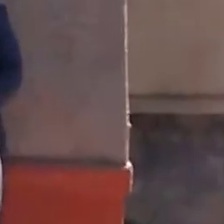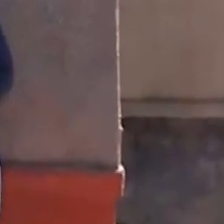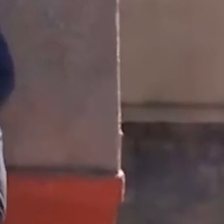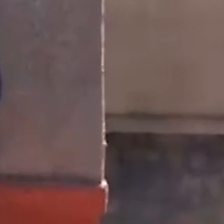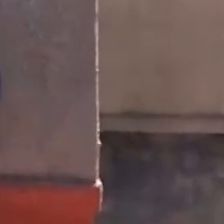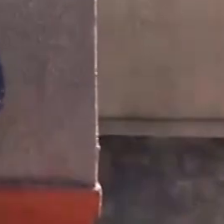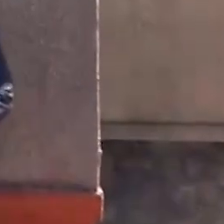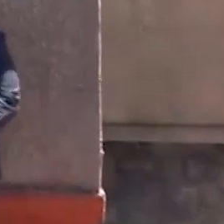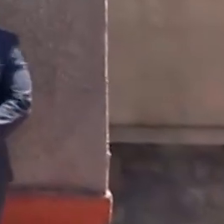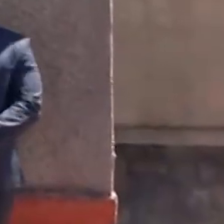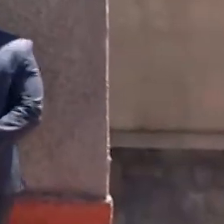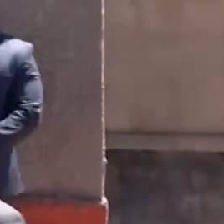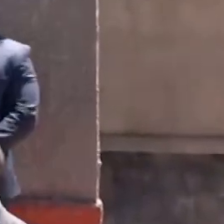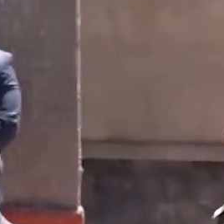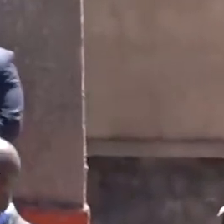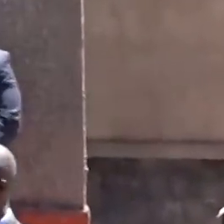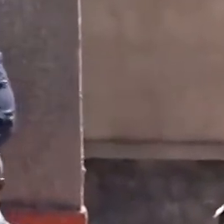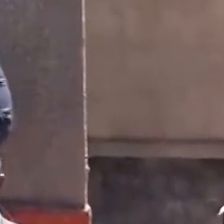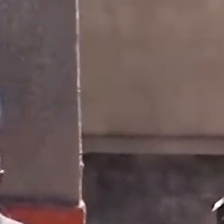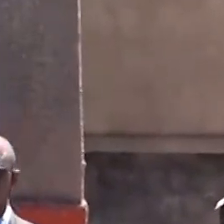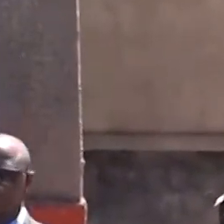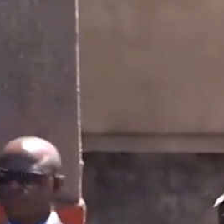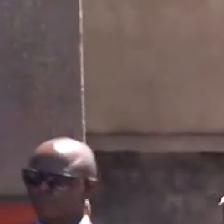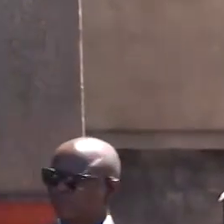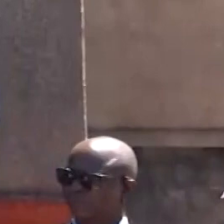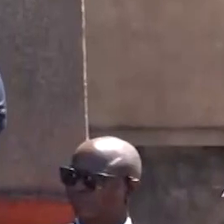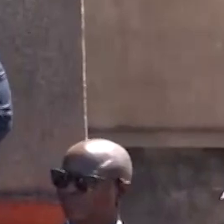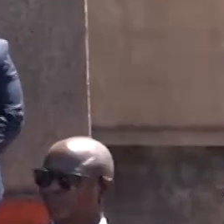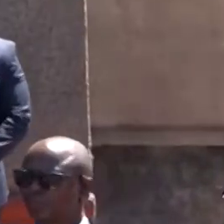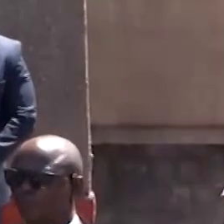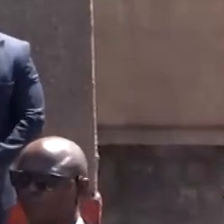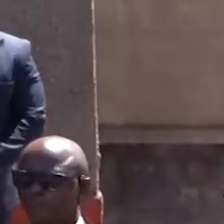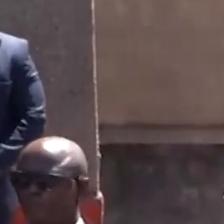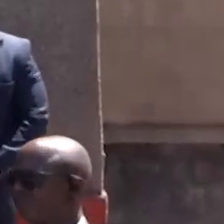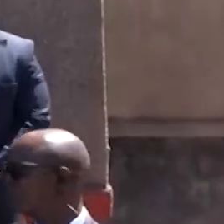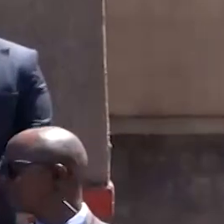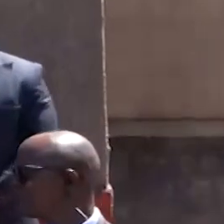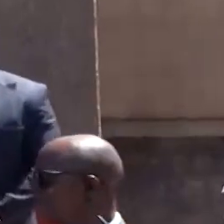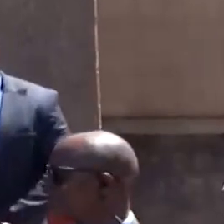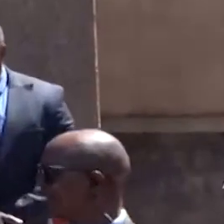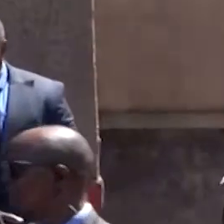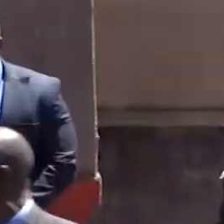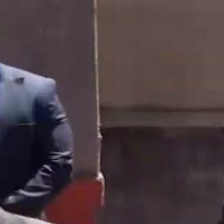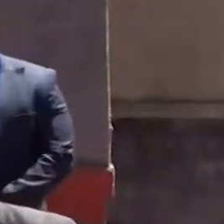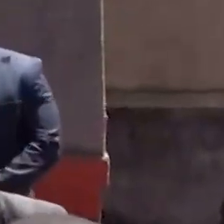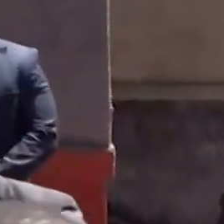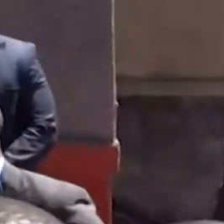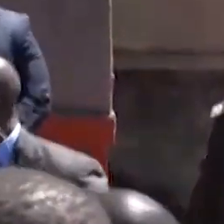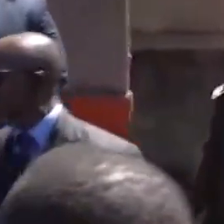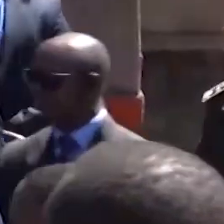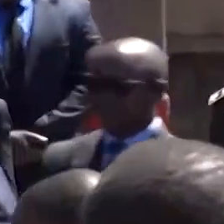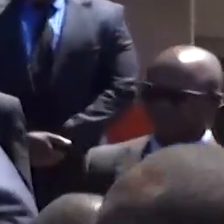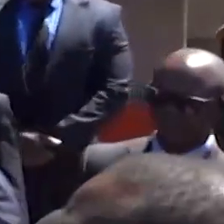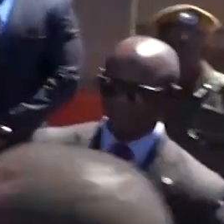faith, embodying the spirit of unity and progress for a brighter future for Zambia.